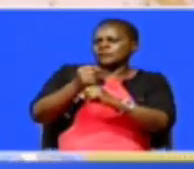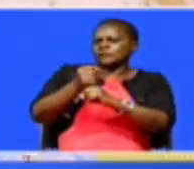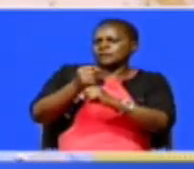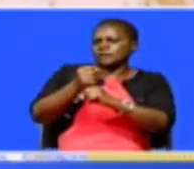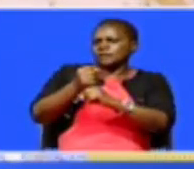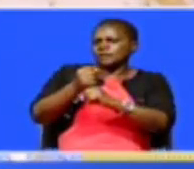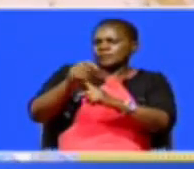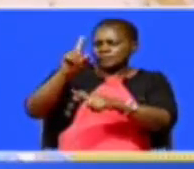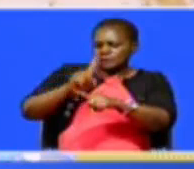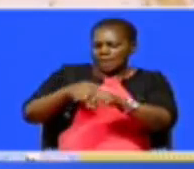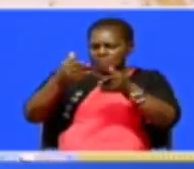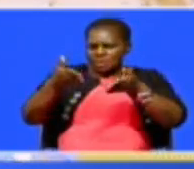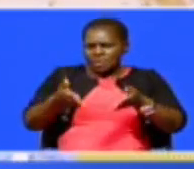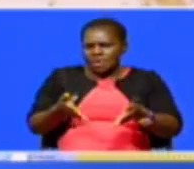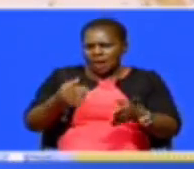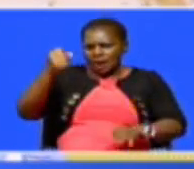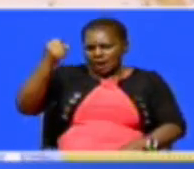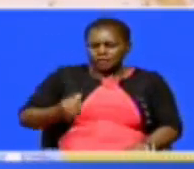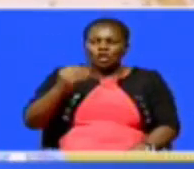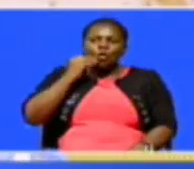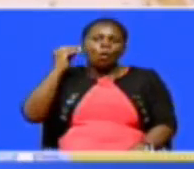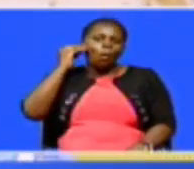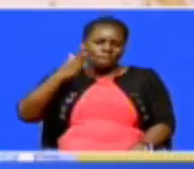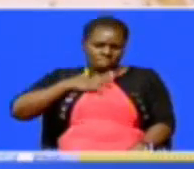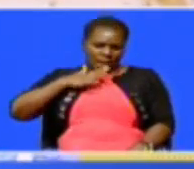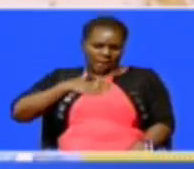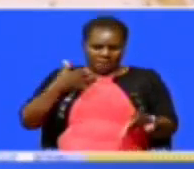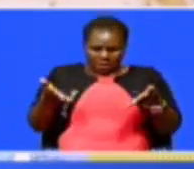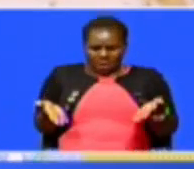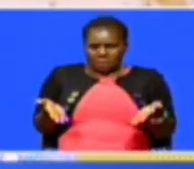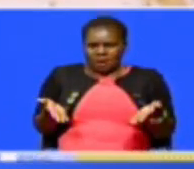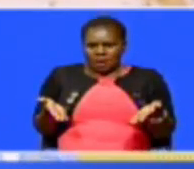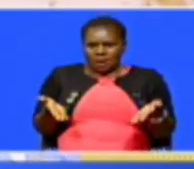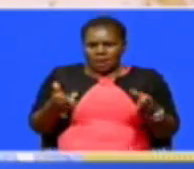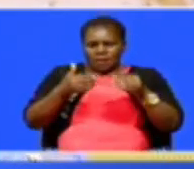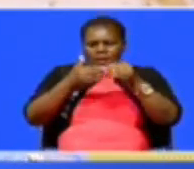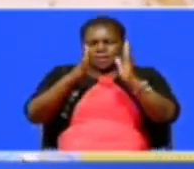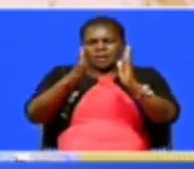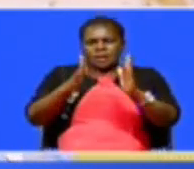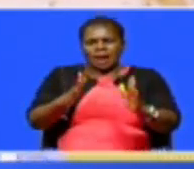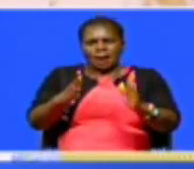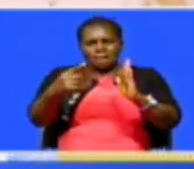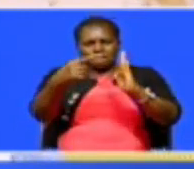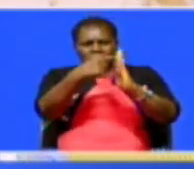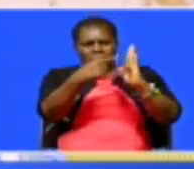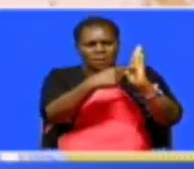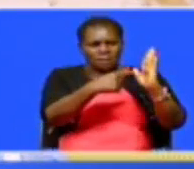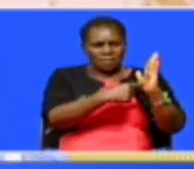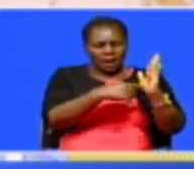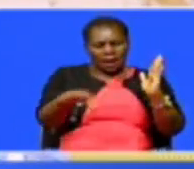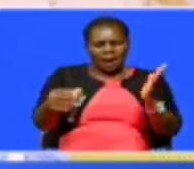and as when we were here in Kajiado, in my home here, the leaders appointed three of us